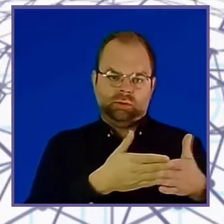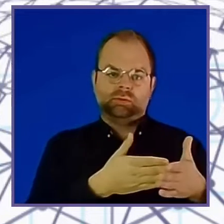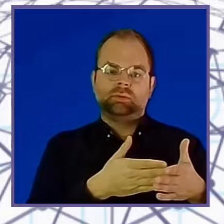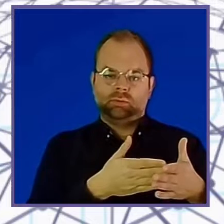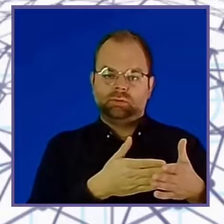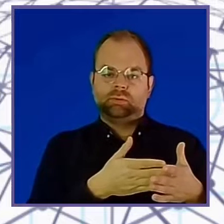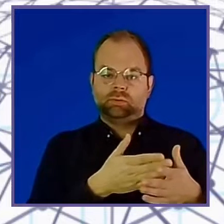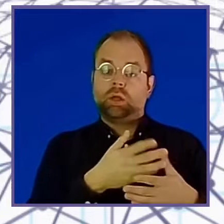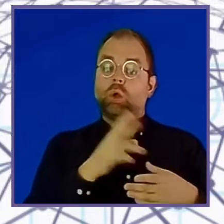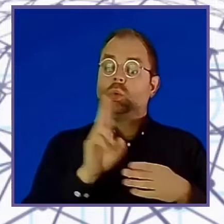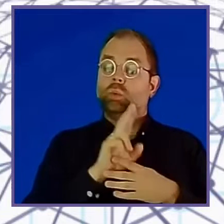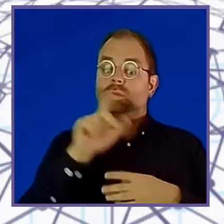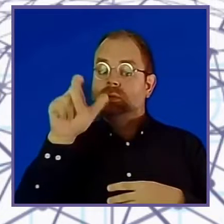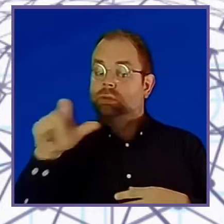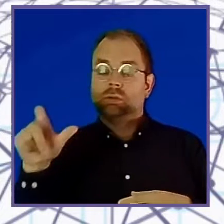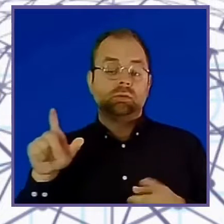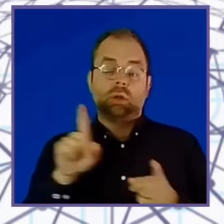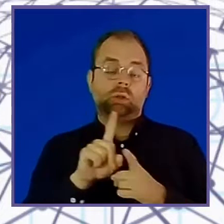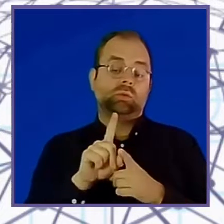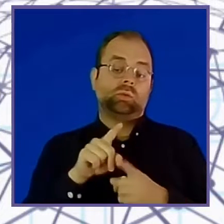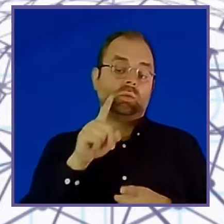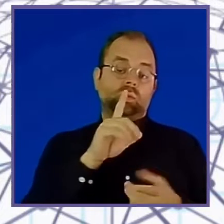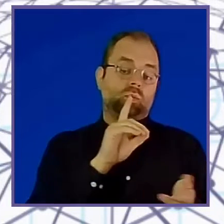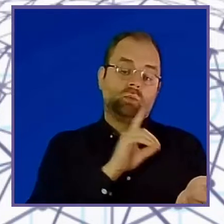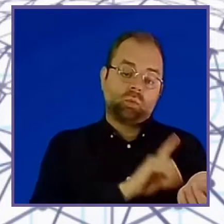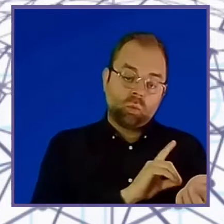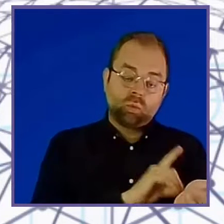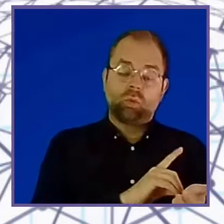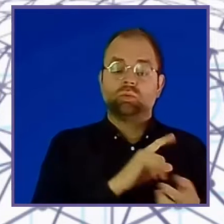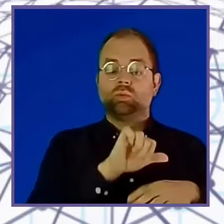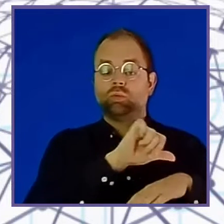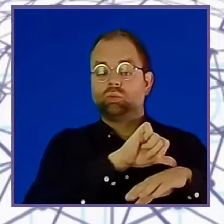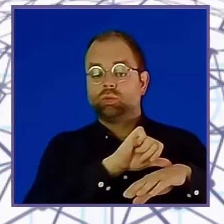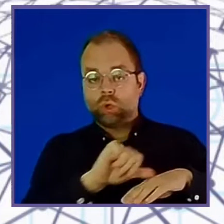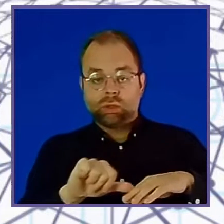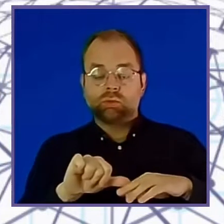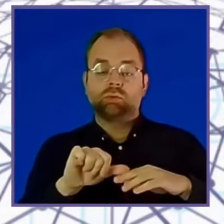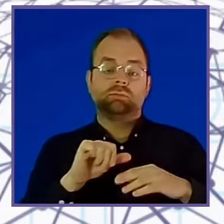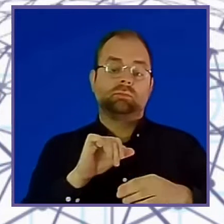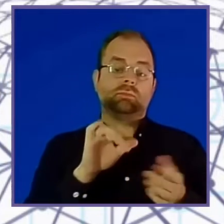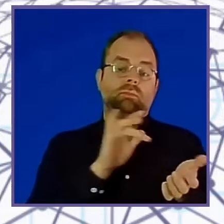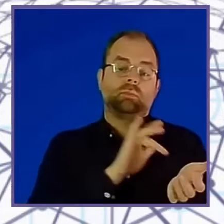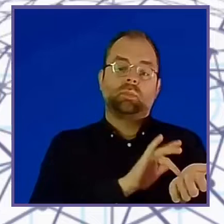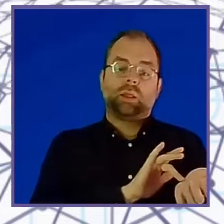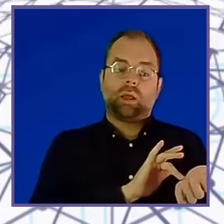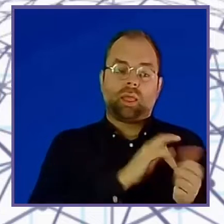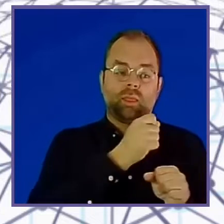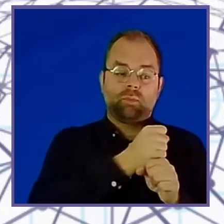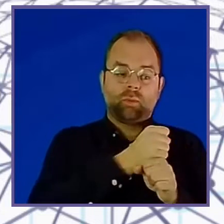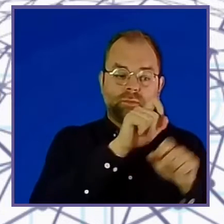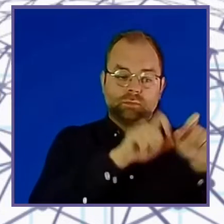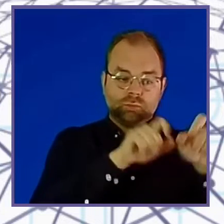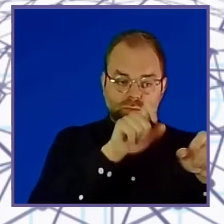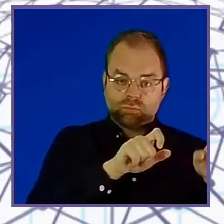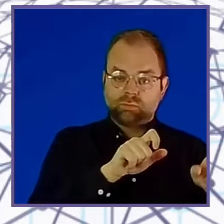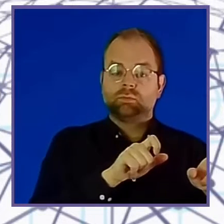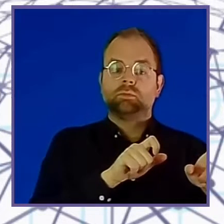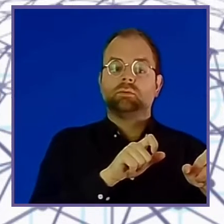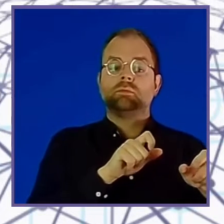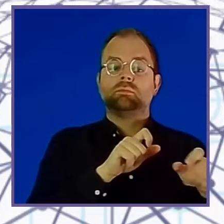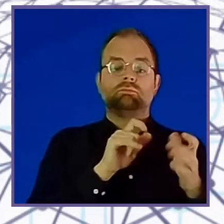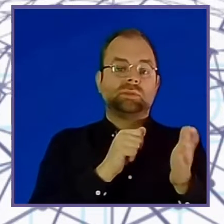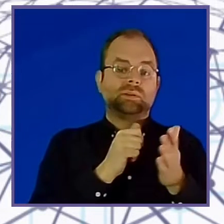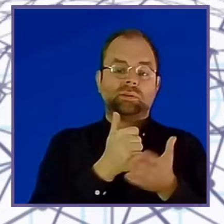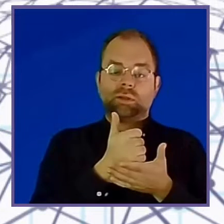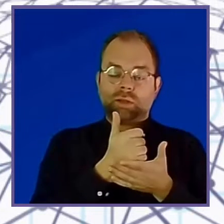like therapists who still haven't understood the idea that one size does not fit all. And that's